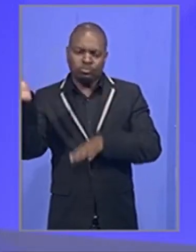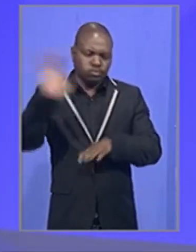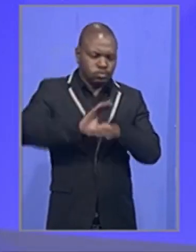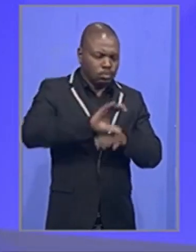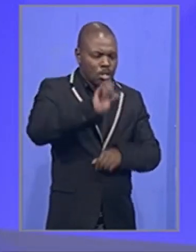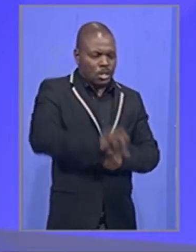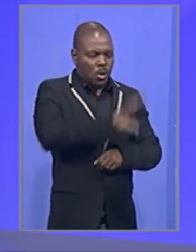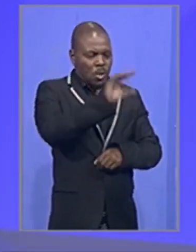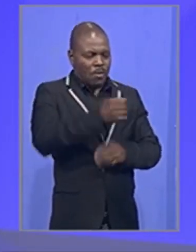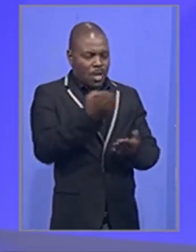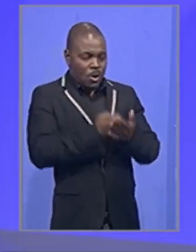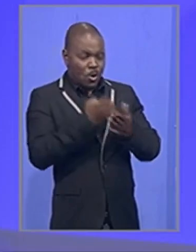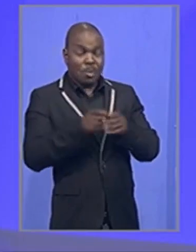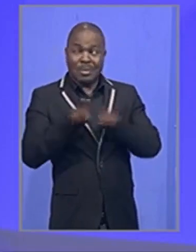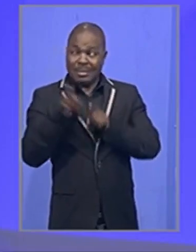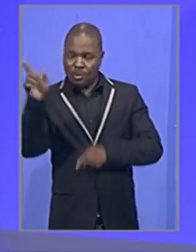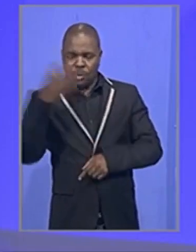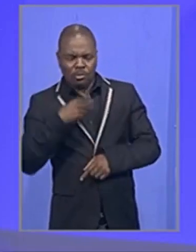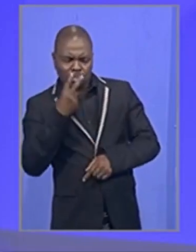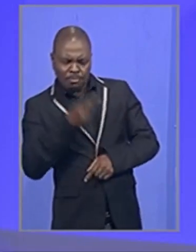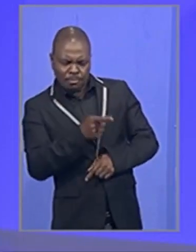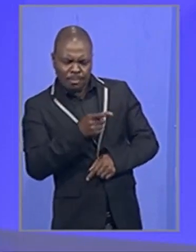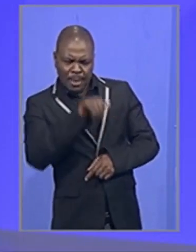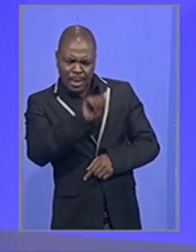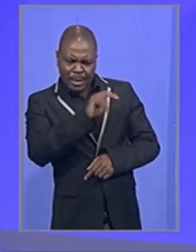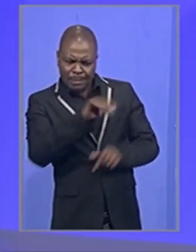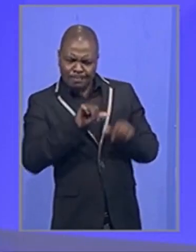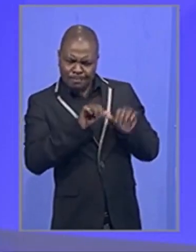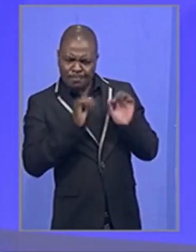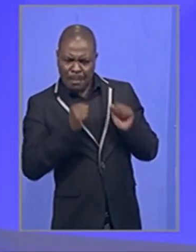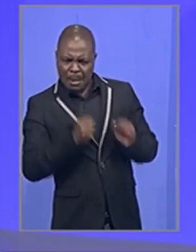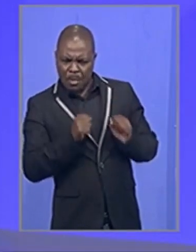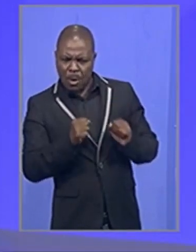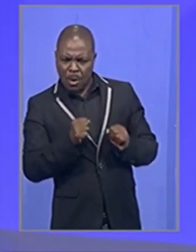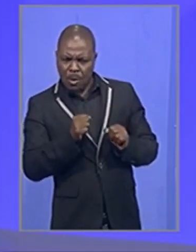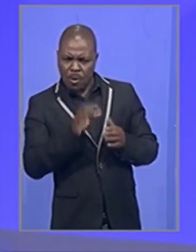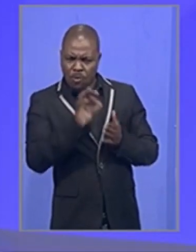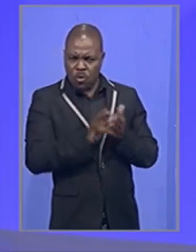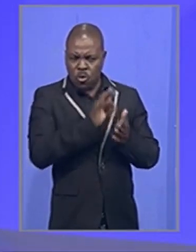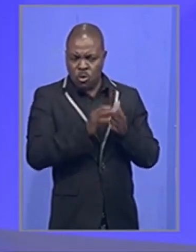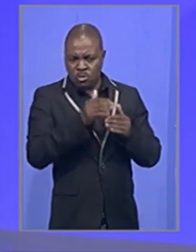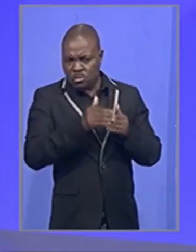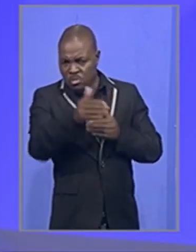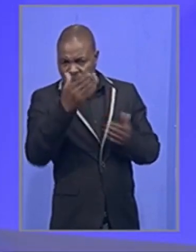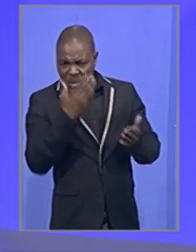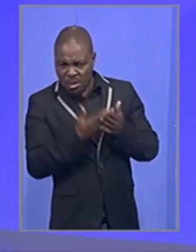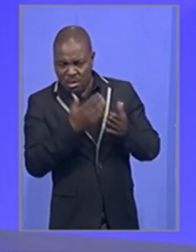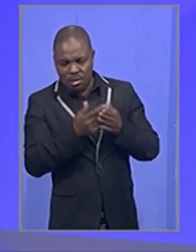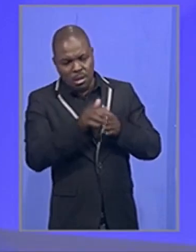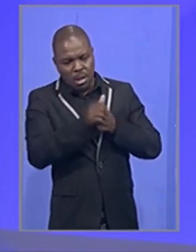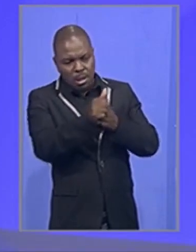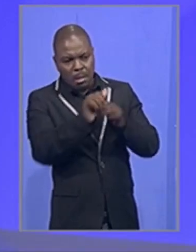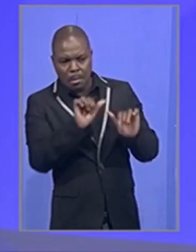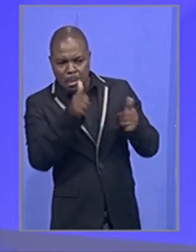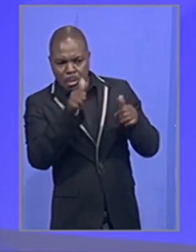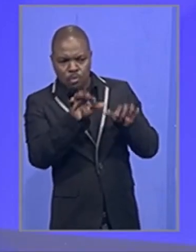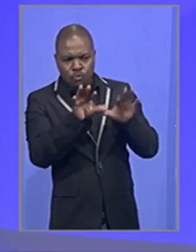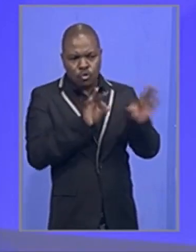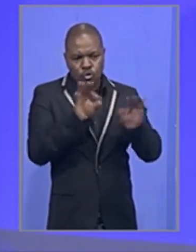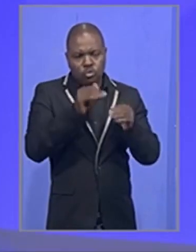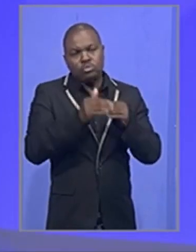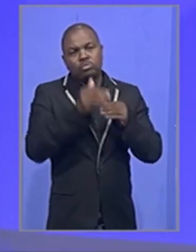ba batla ho bona hore na intse itsitsitse na ANC e bang e kgethuwa e tla kgona ho kgetha boetapele bo tla yang